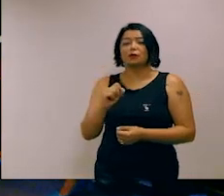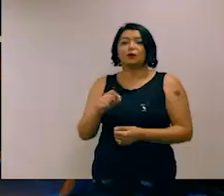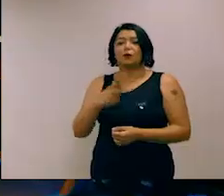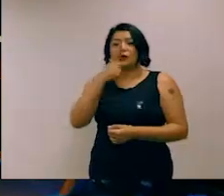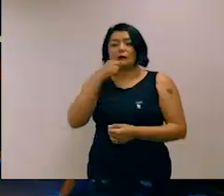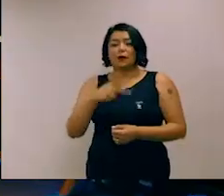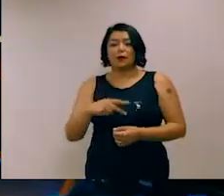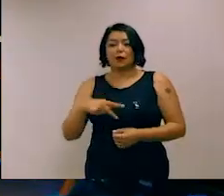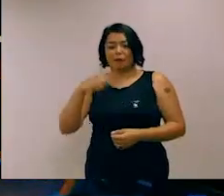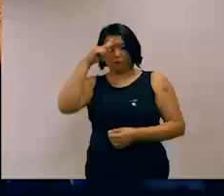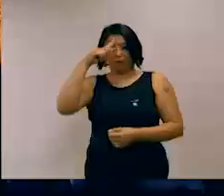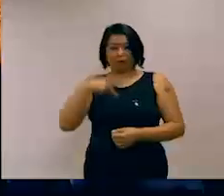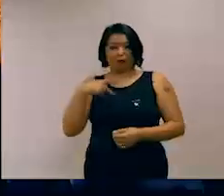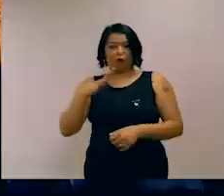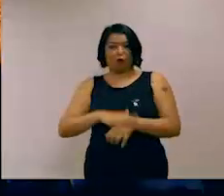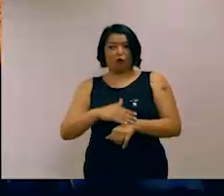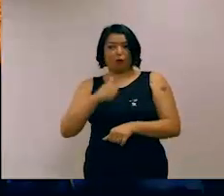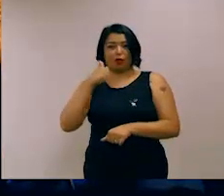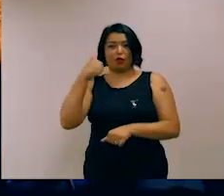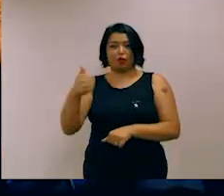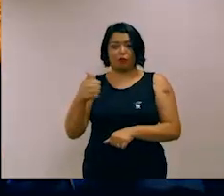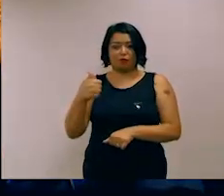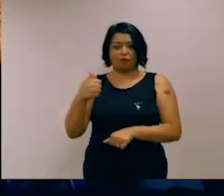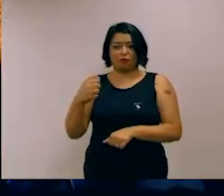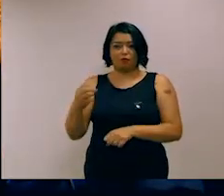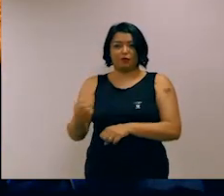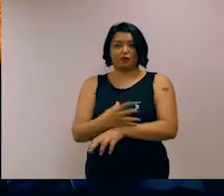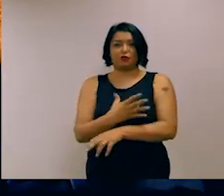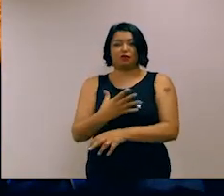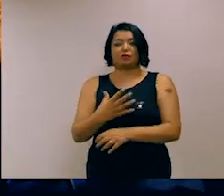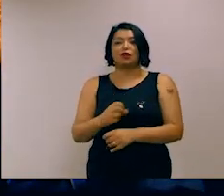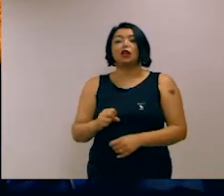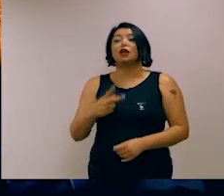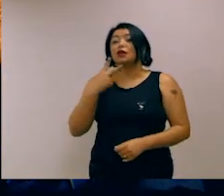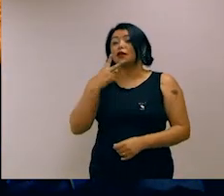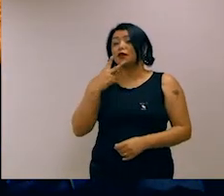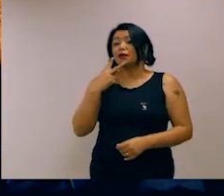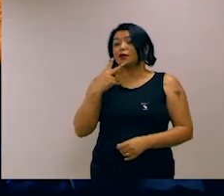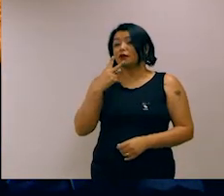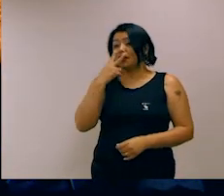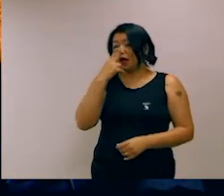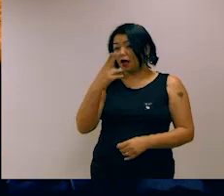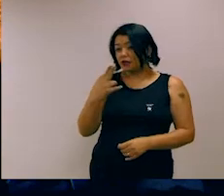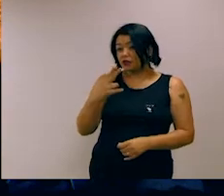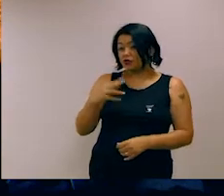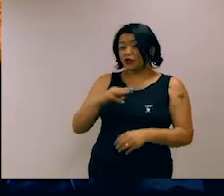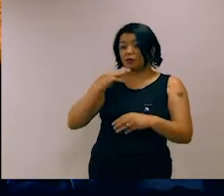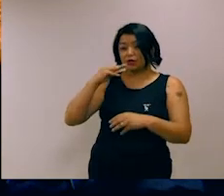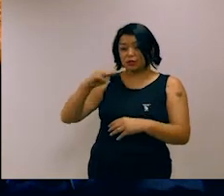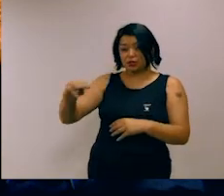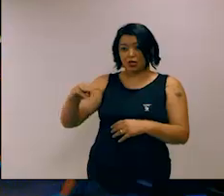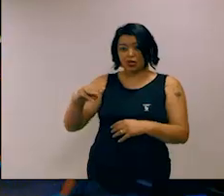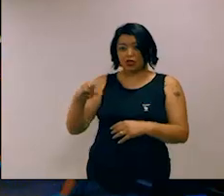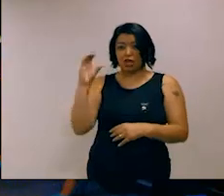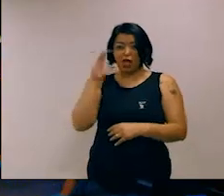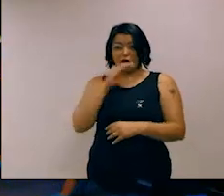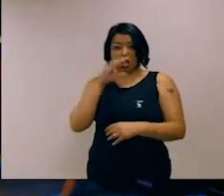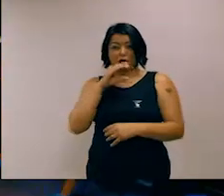Okay, who thinks the emotional guilt message from other patients worked the best?